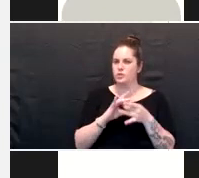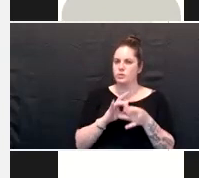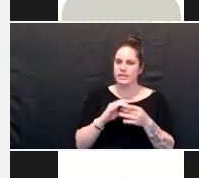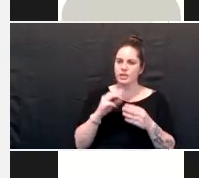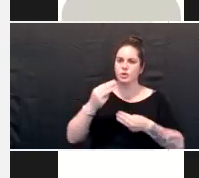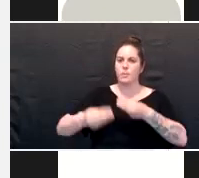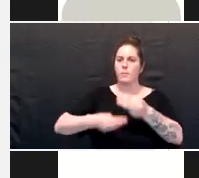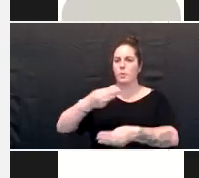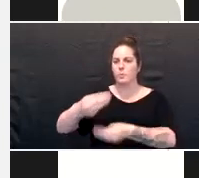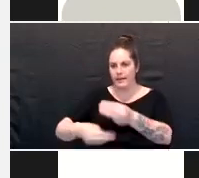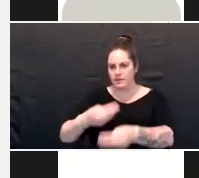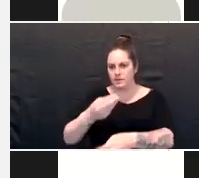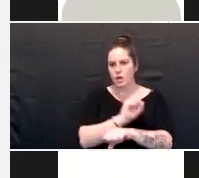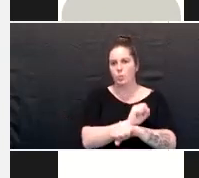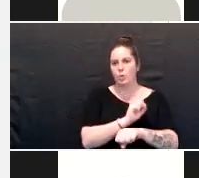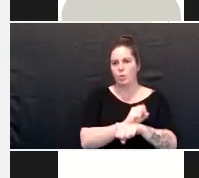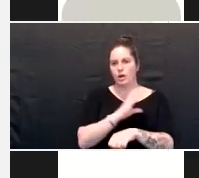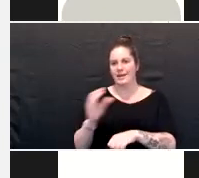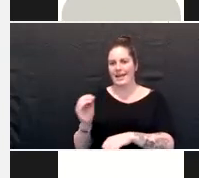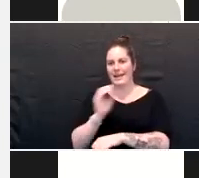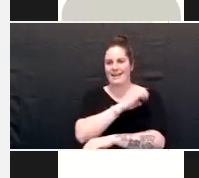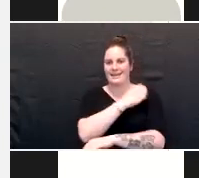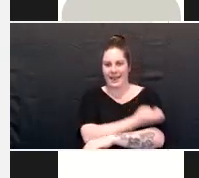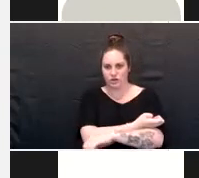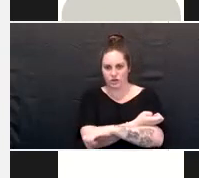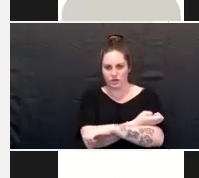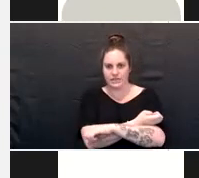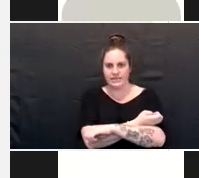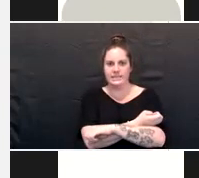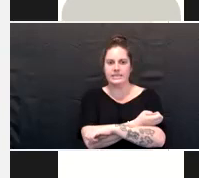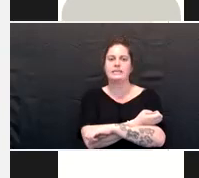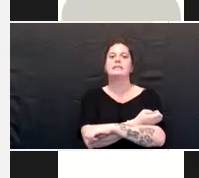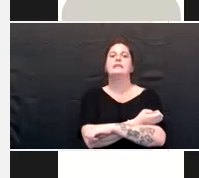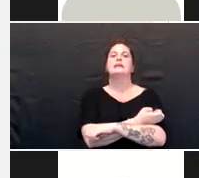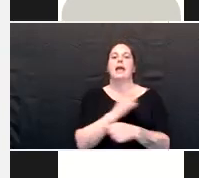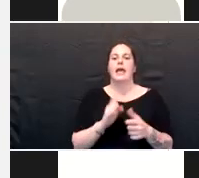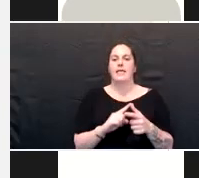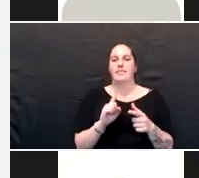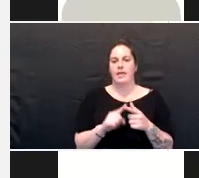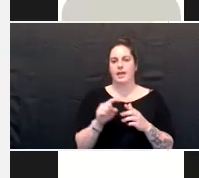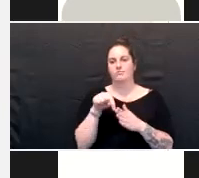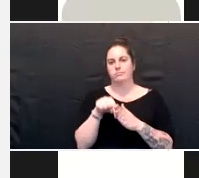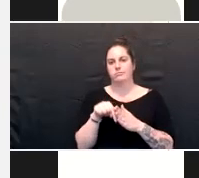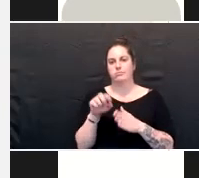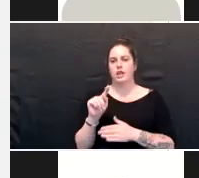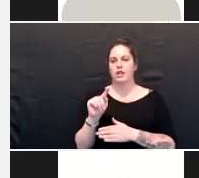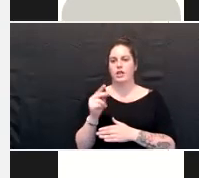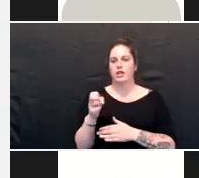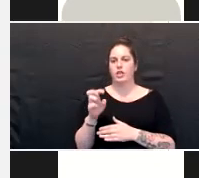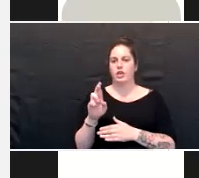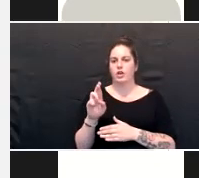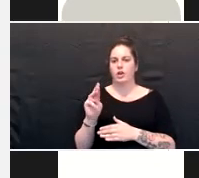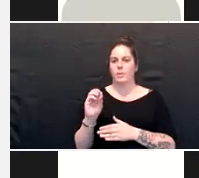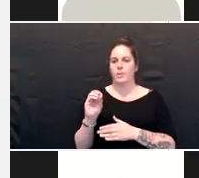energy. And then we'll go ahead and talk about thermodynamics. Okay? So we have a few more slides to